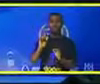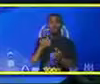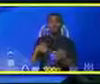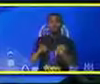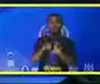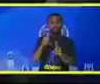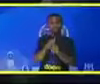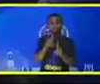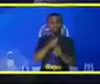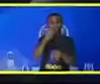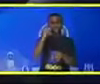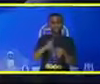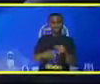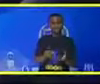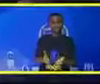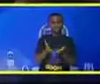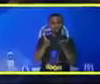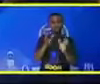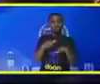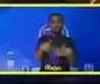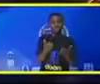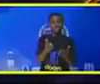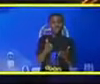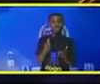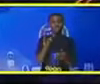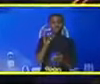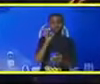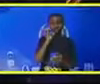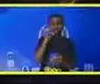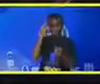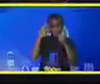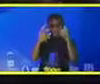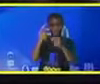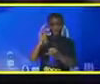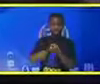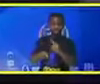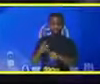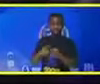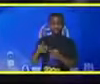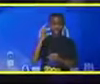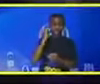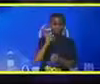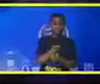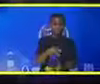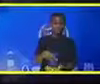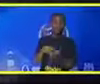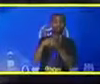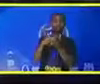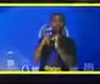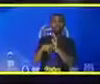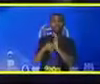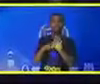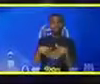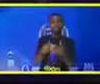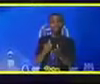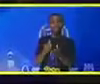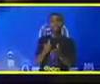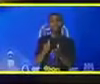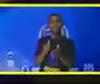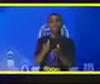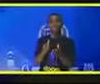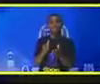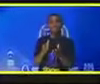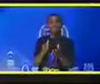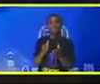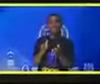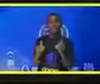he's his friend, yet because of his importunity, he will rise up and give him not 3 that he requested, as